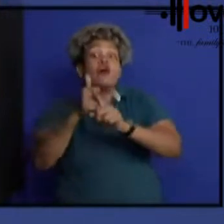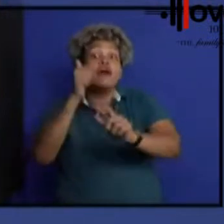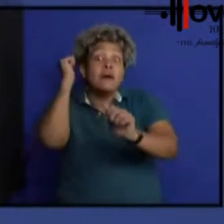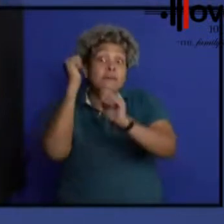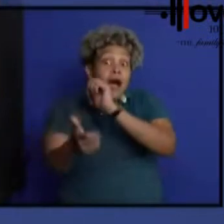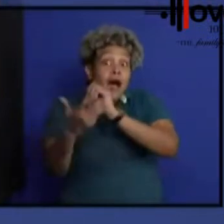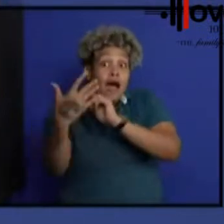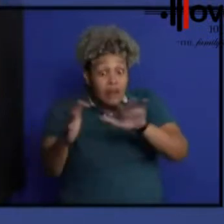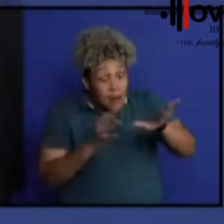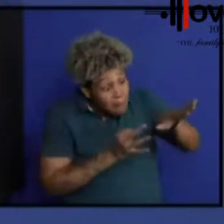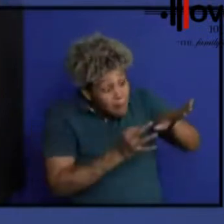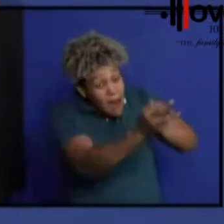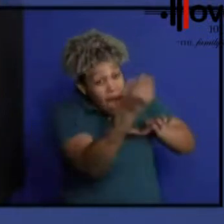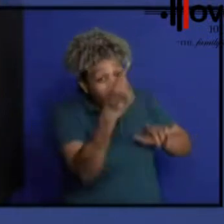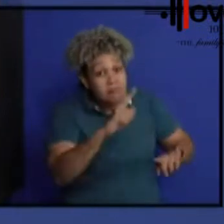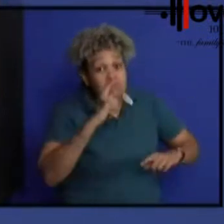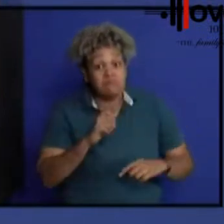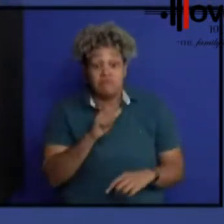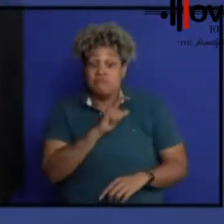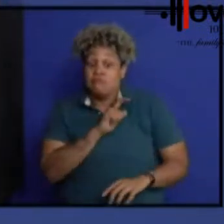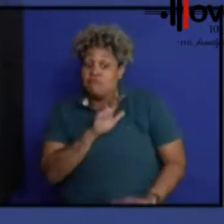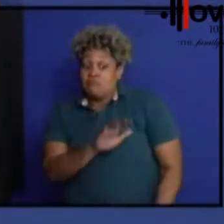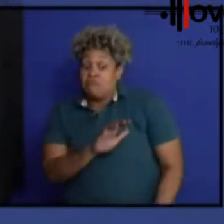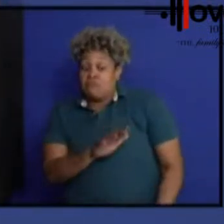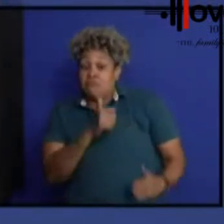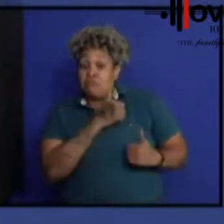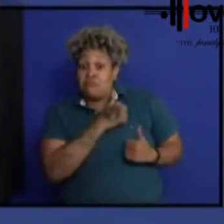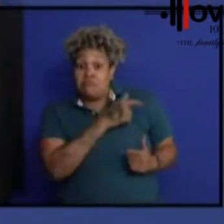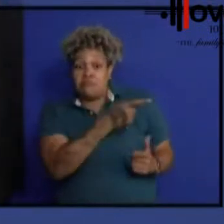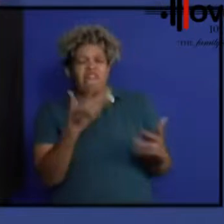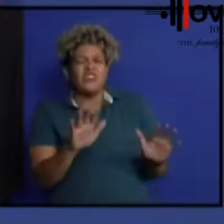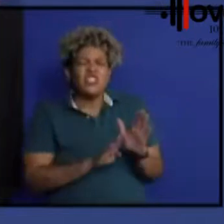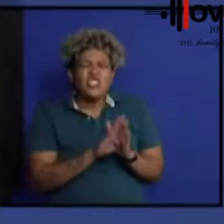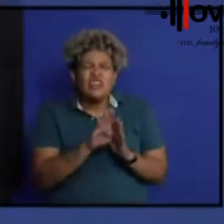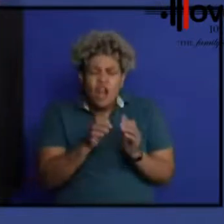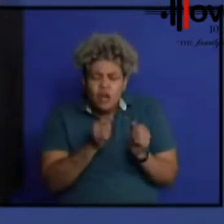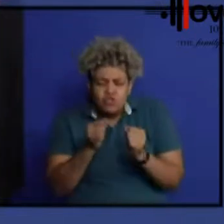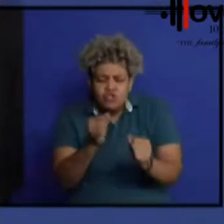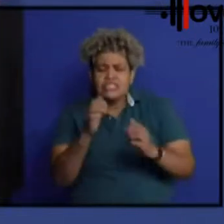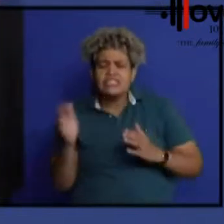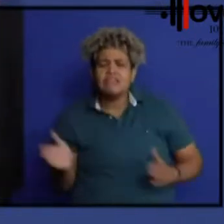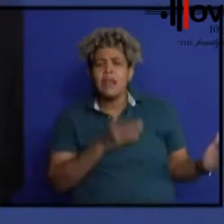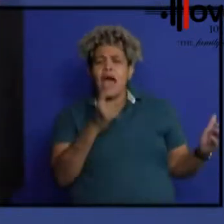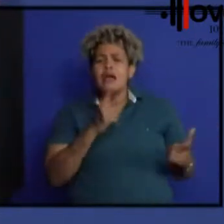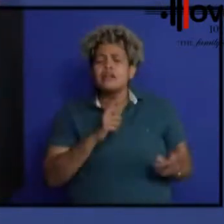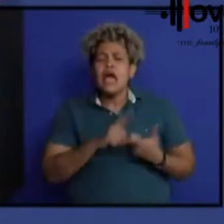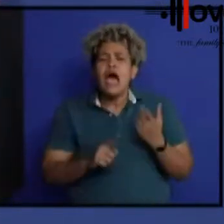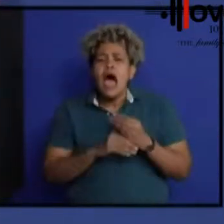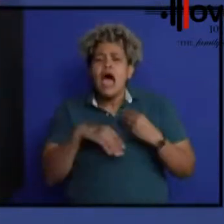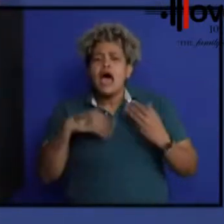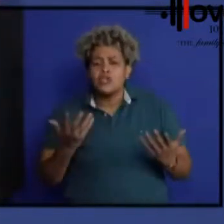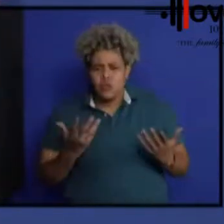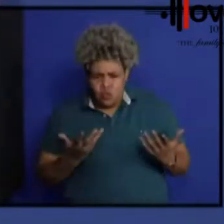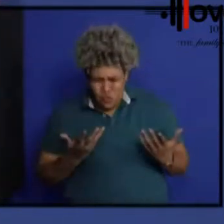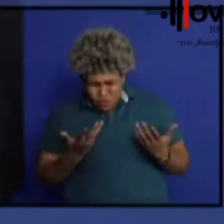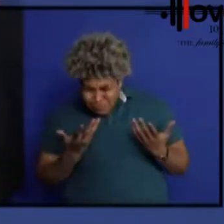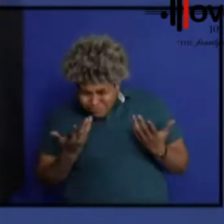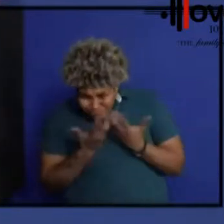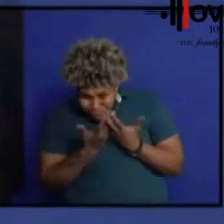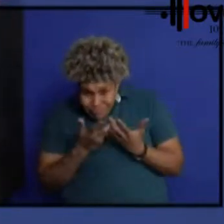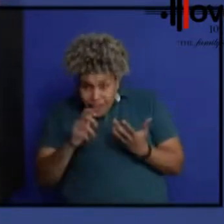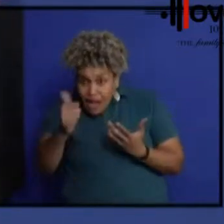passed. The security forces have developed strategic plans to counter